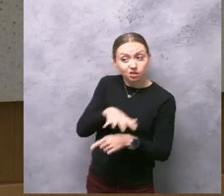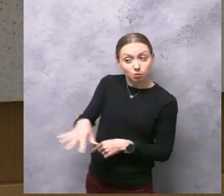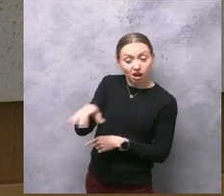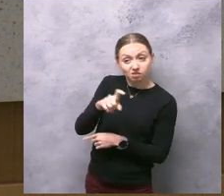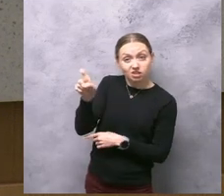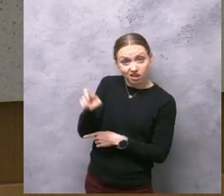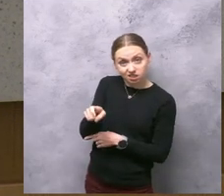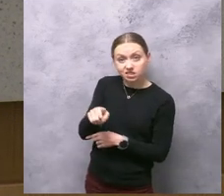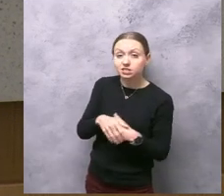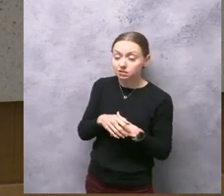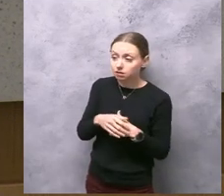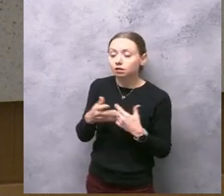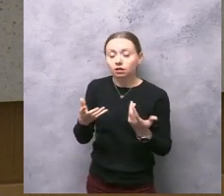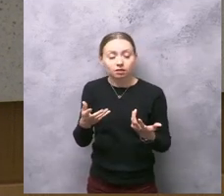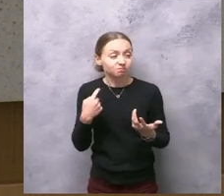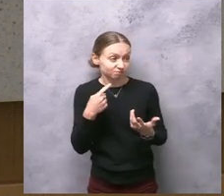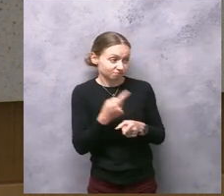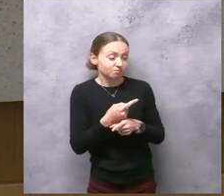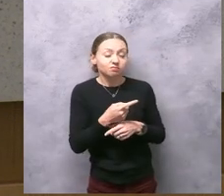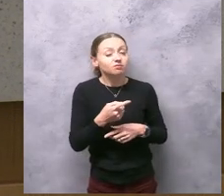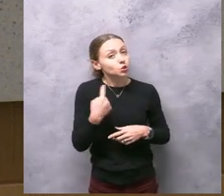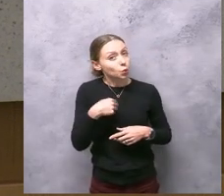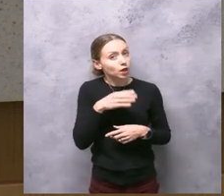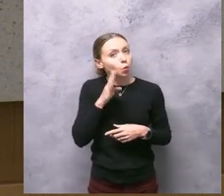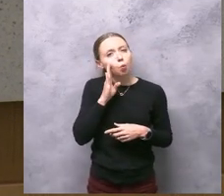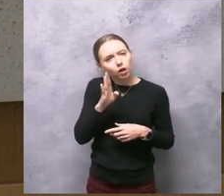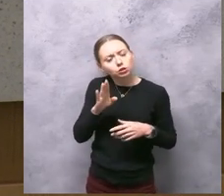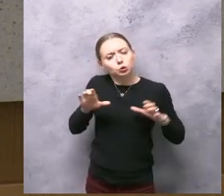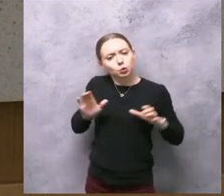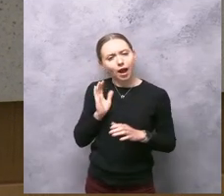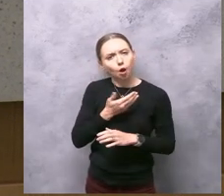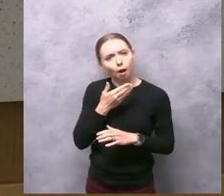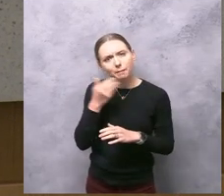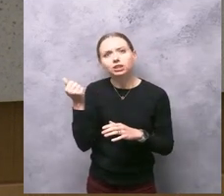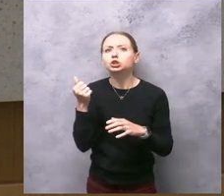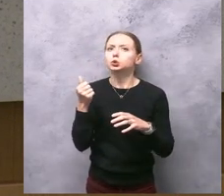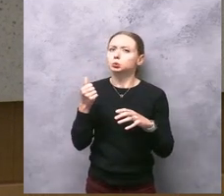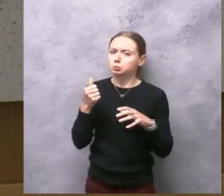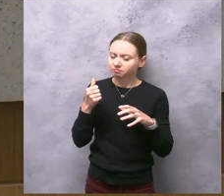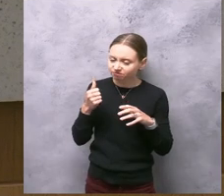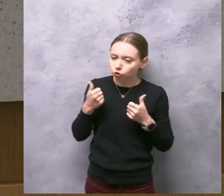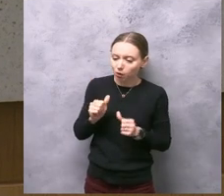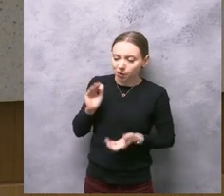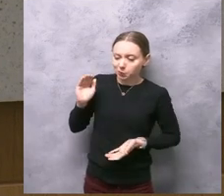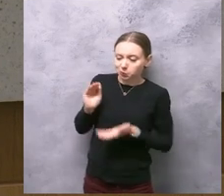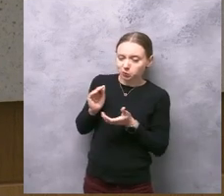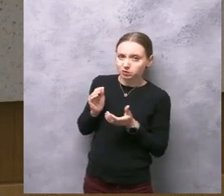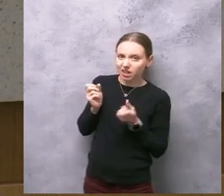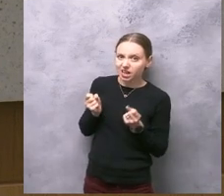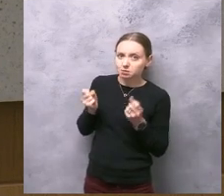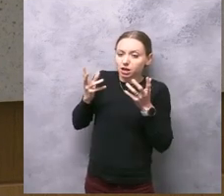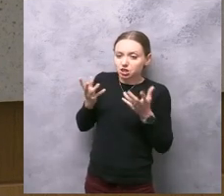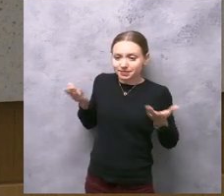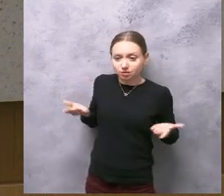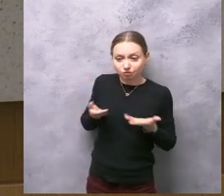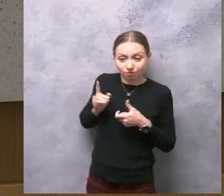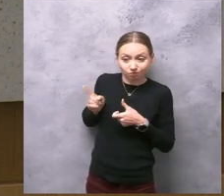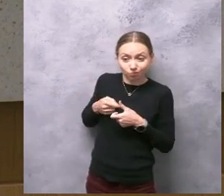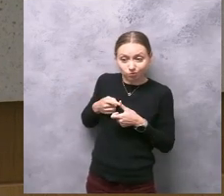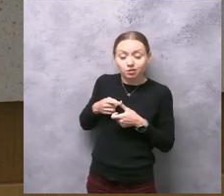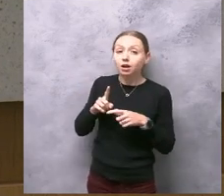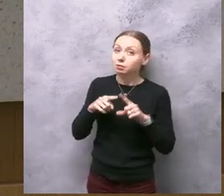do everything we can to take as much of that hit as possible, but with roughly